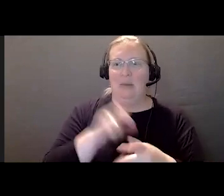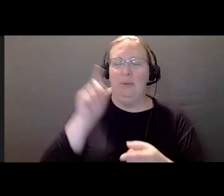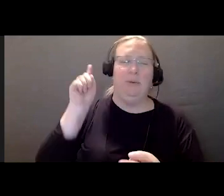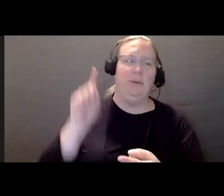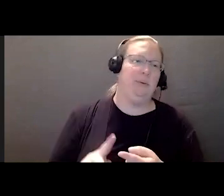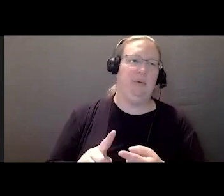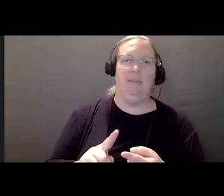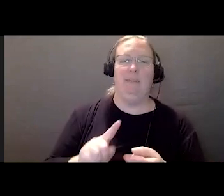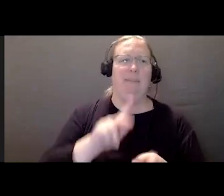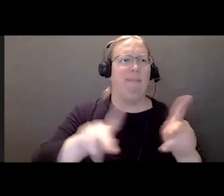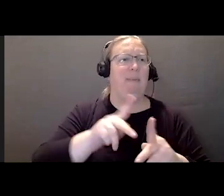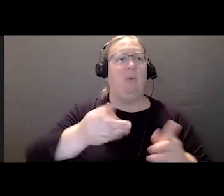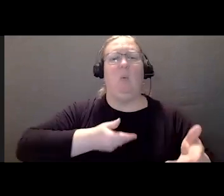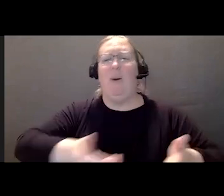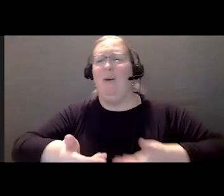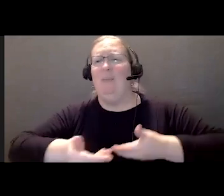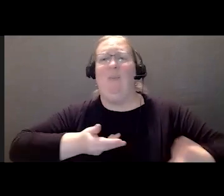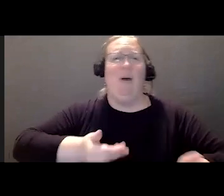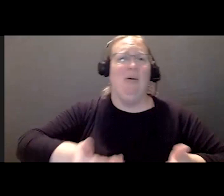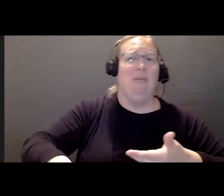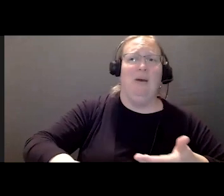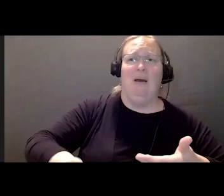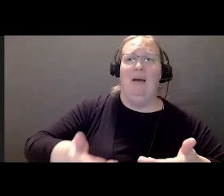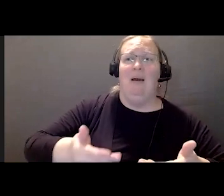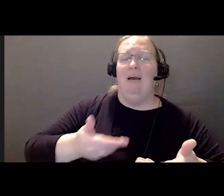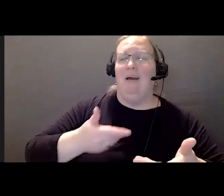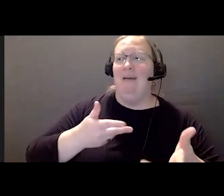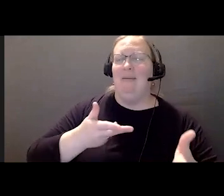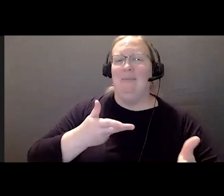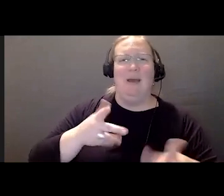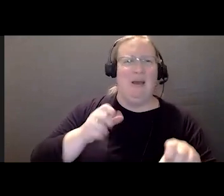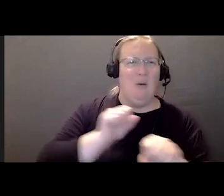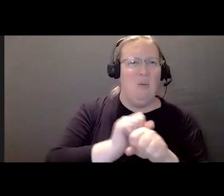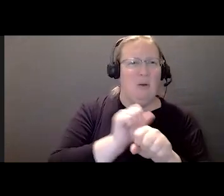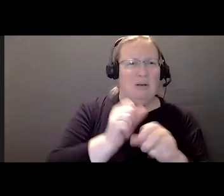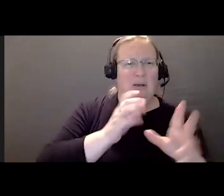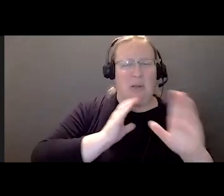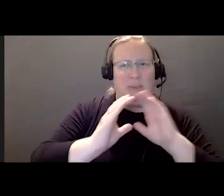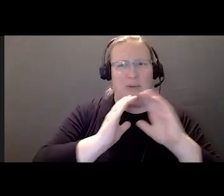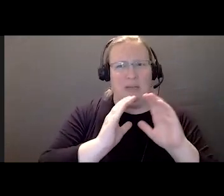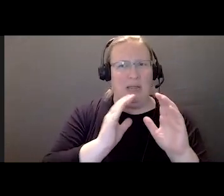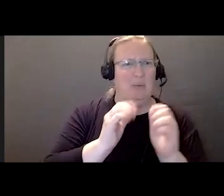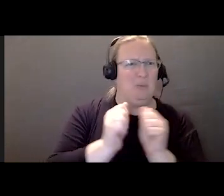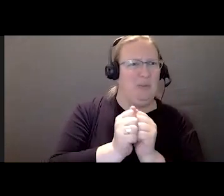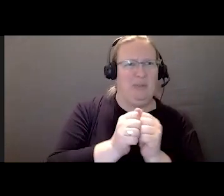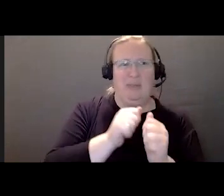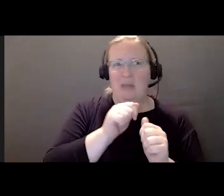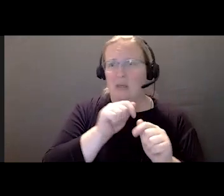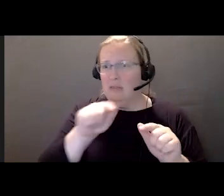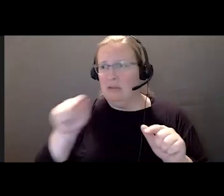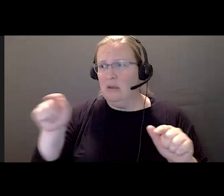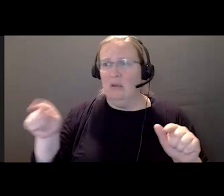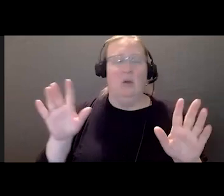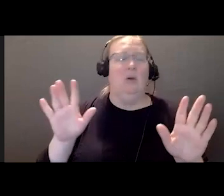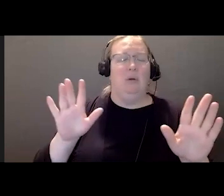which allowed me to work on communication skills with coworkers. Three, it helped me